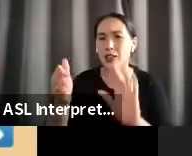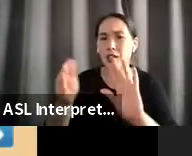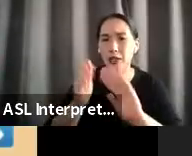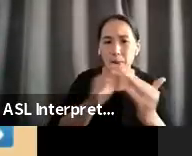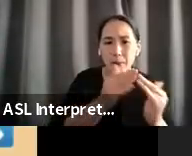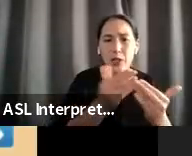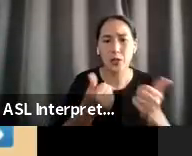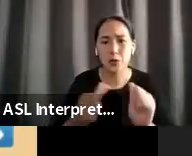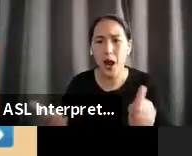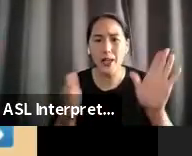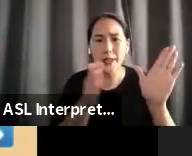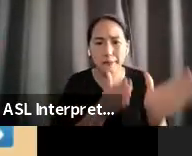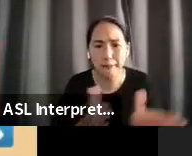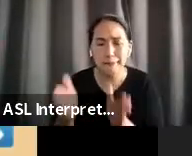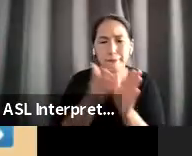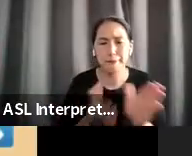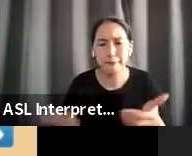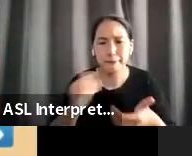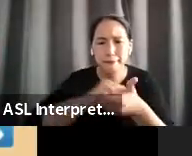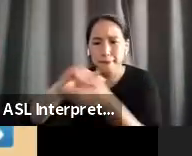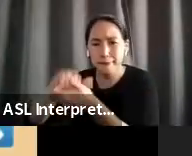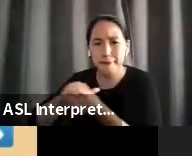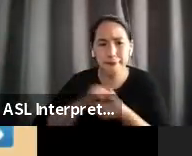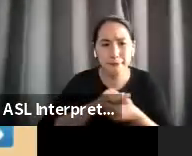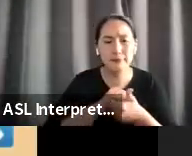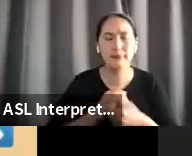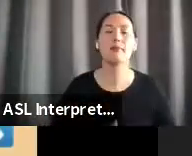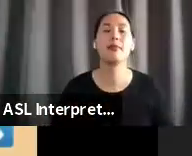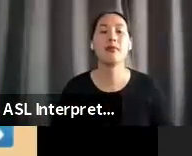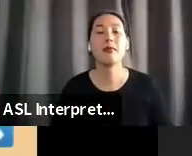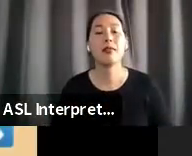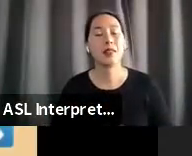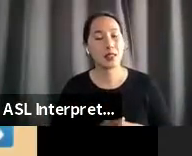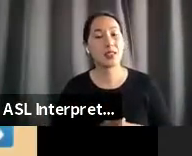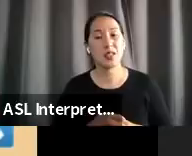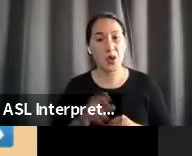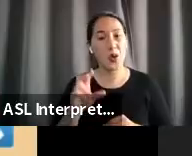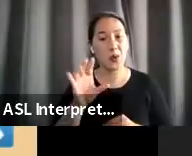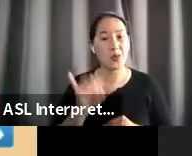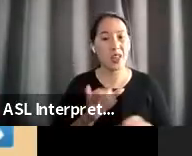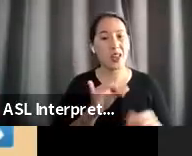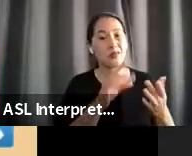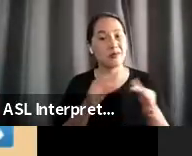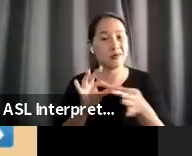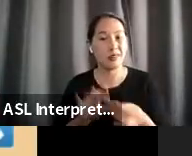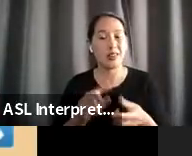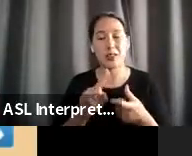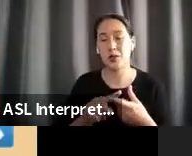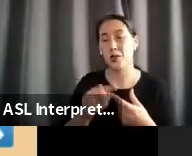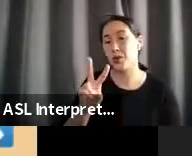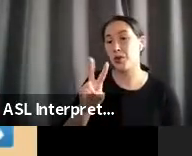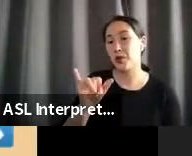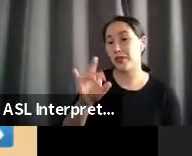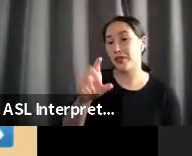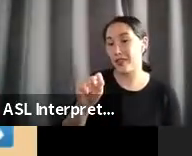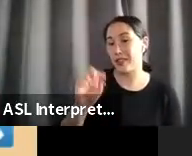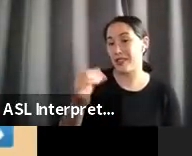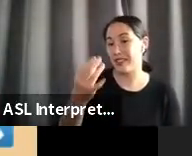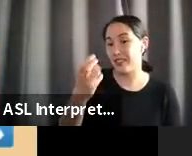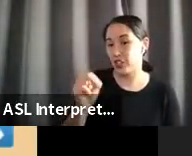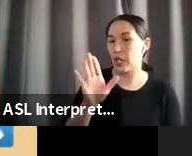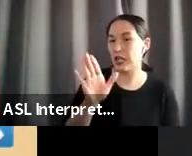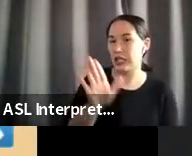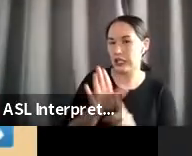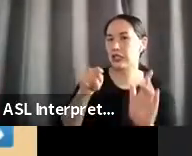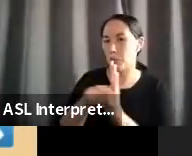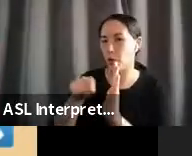out of response to rising anti-Asian violence across the country, including the murder of Vincent Chin in 1982. And so again, this is why, I think it's important for